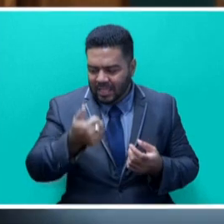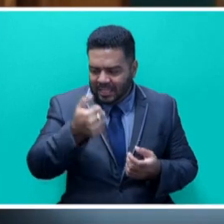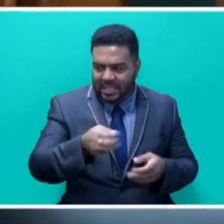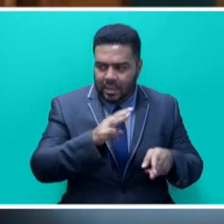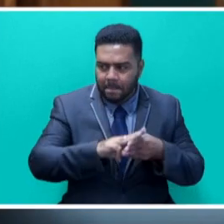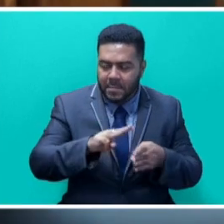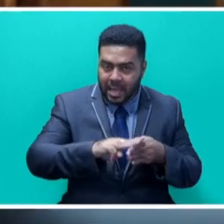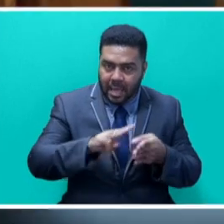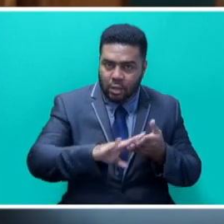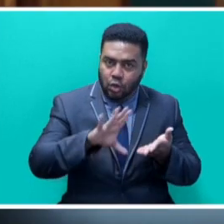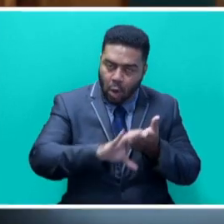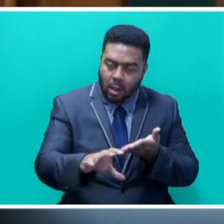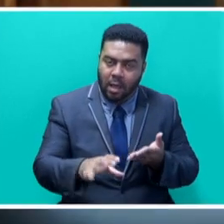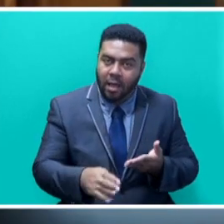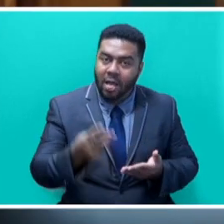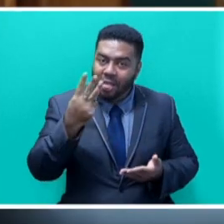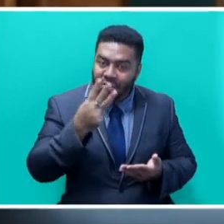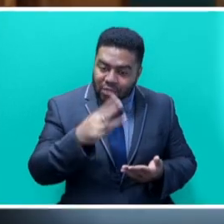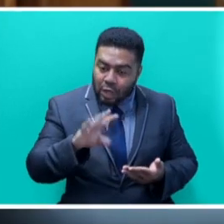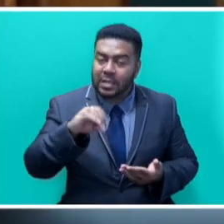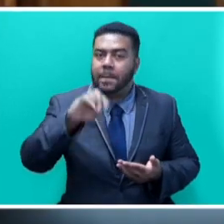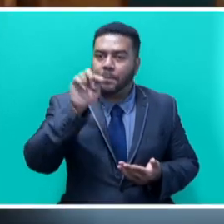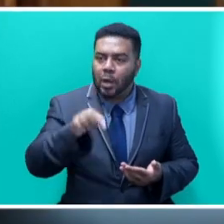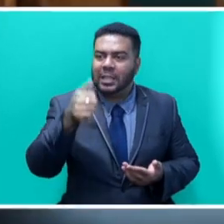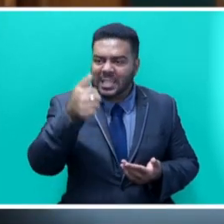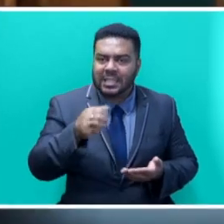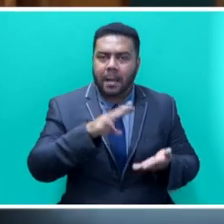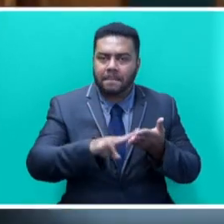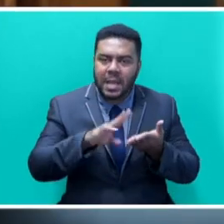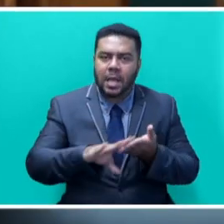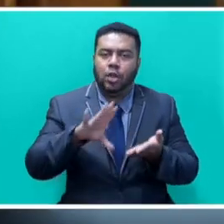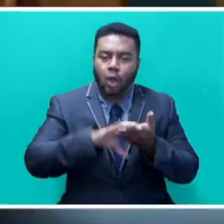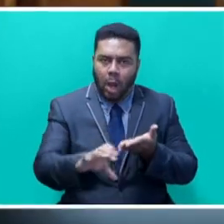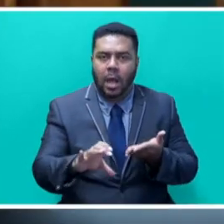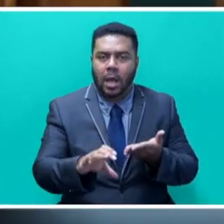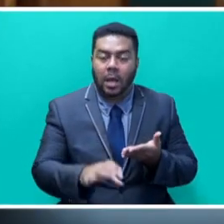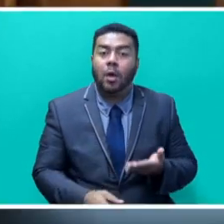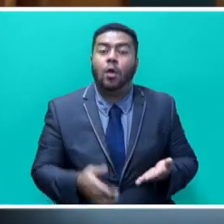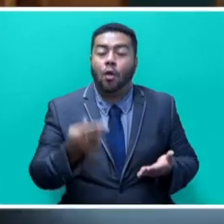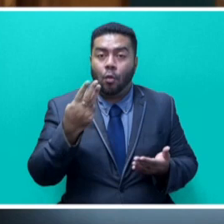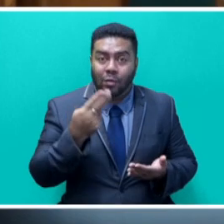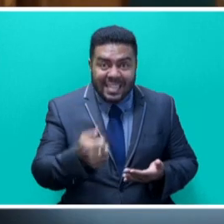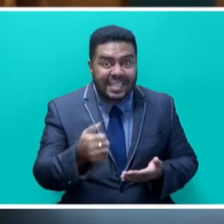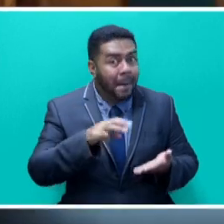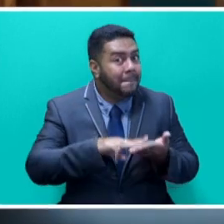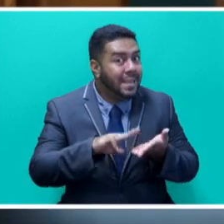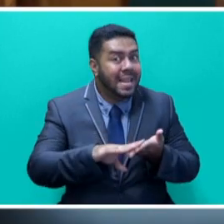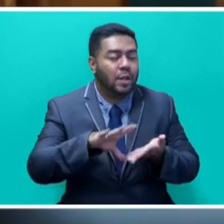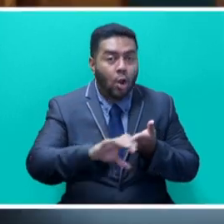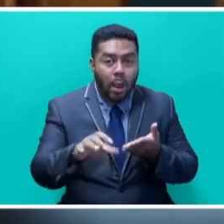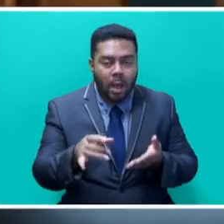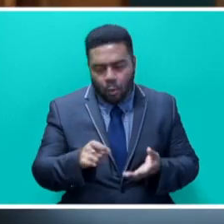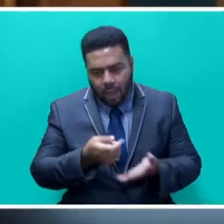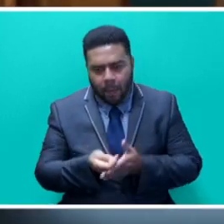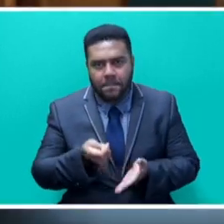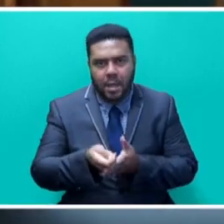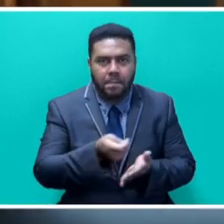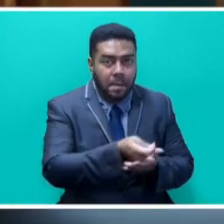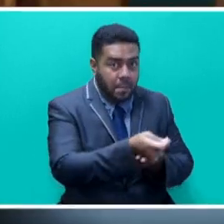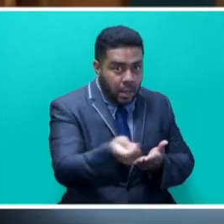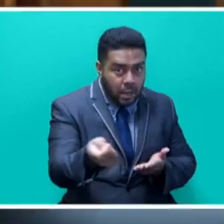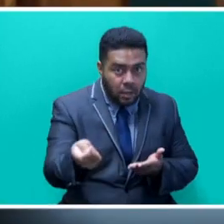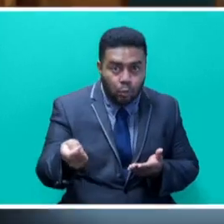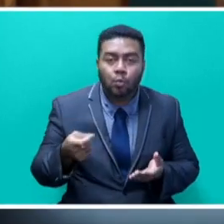total of $30.6 million. This $6 million will be paid despite the economic